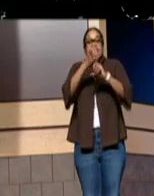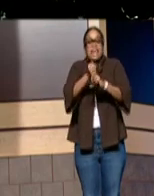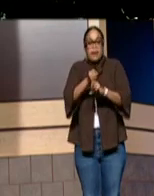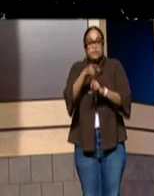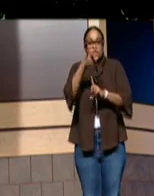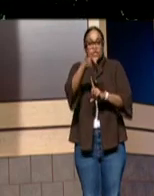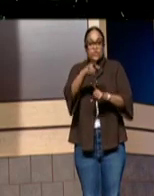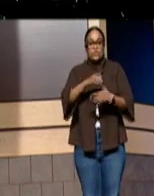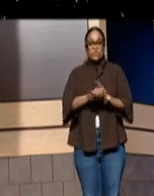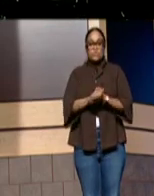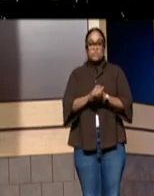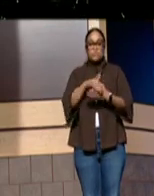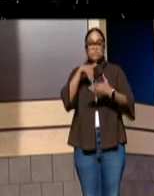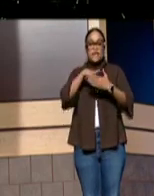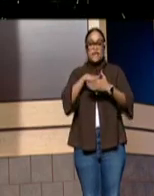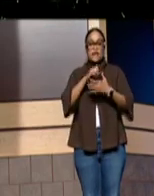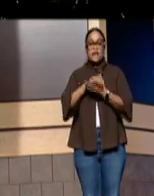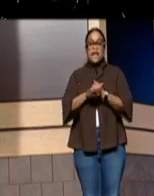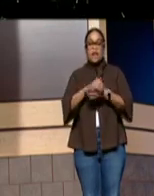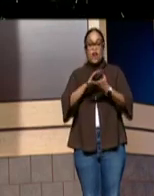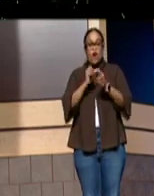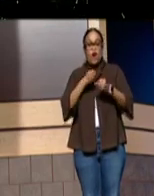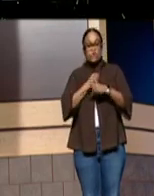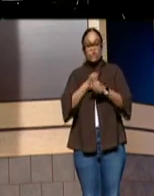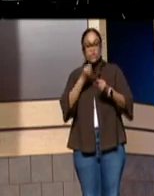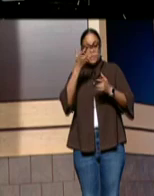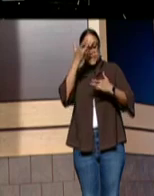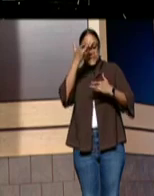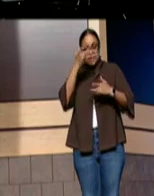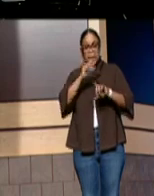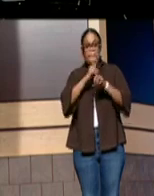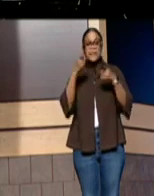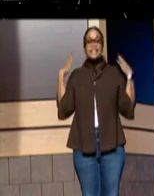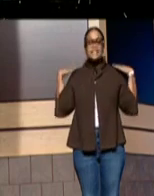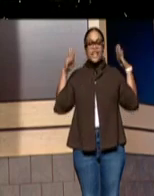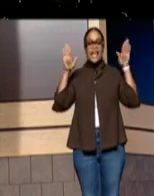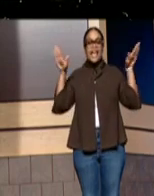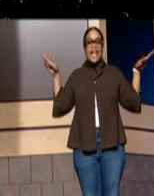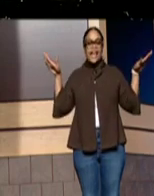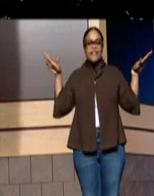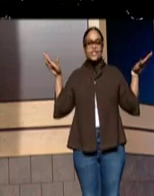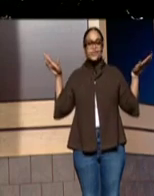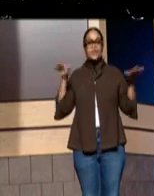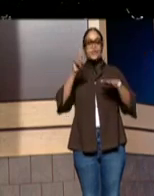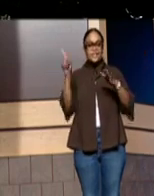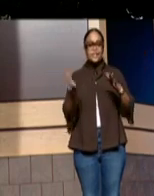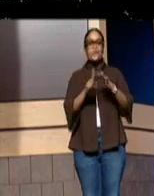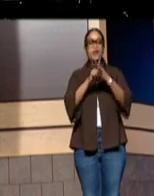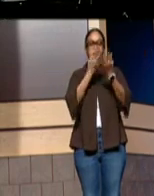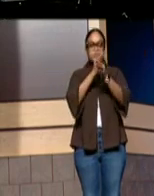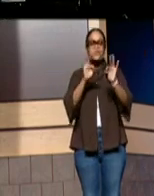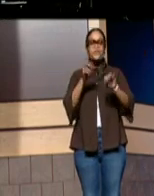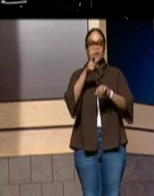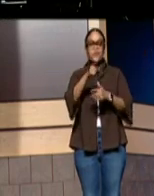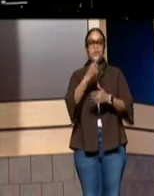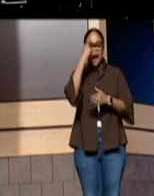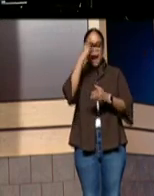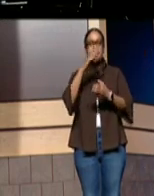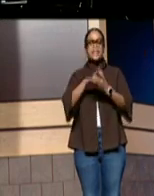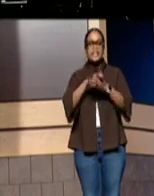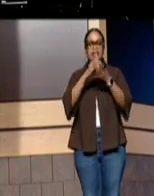in to a bondage thinking, but there's a Passover angel coming to set you free. I believe